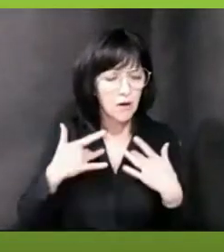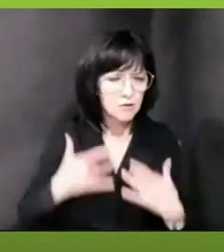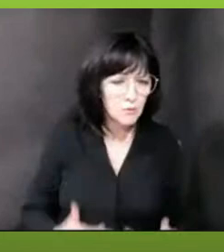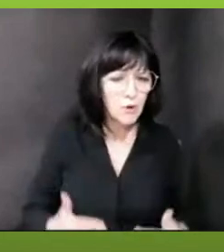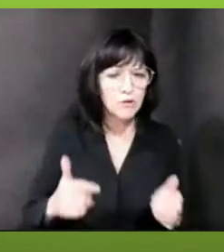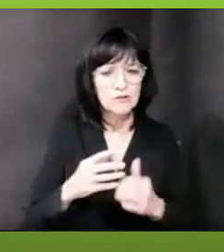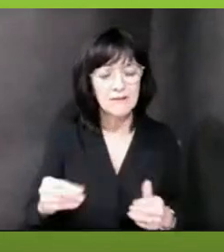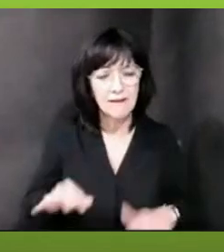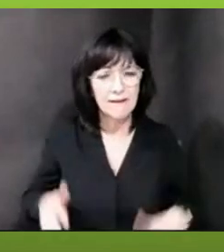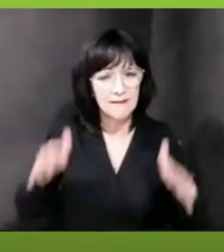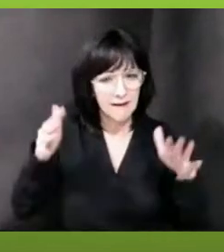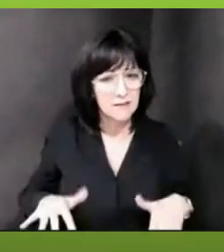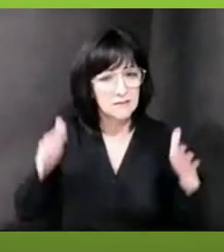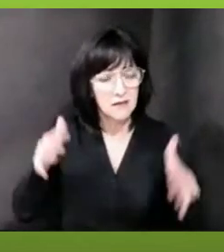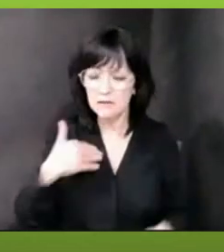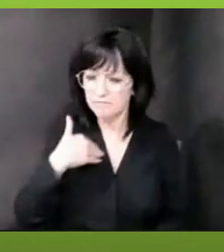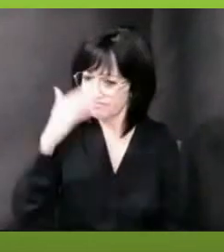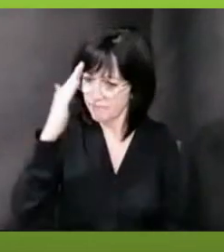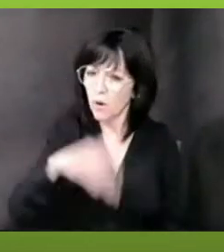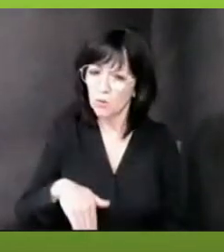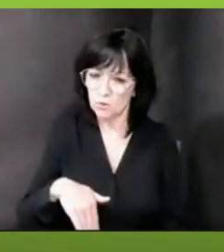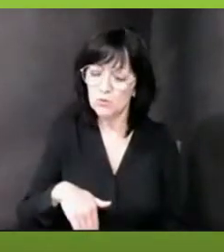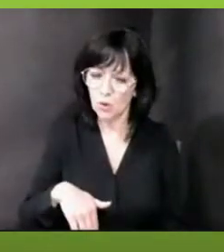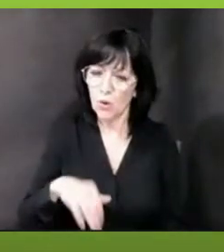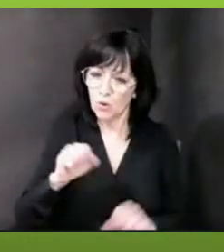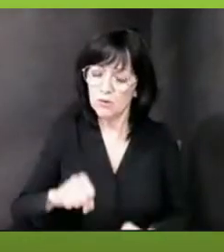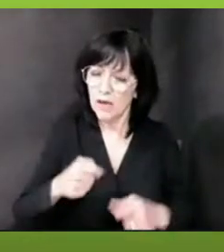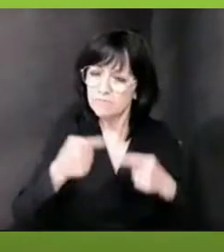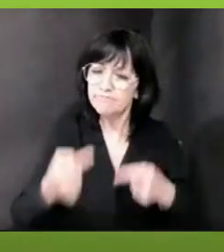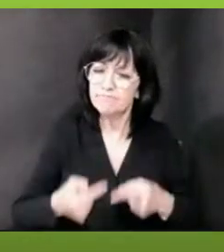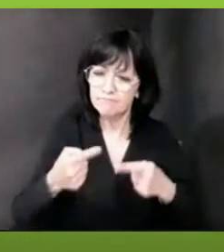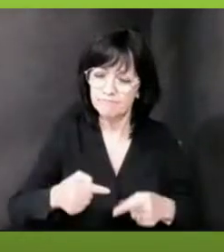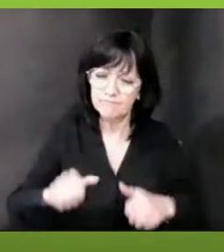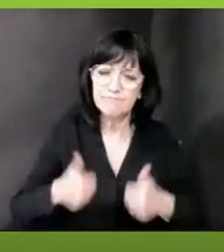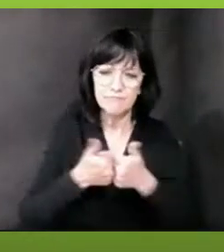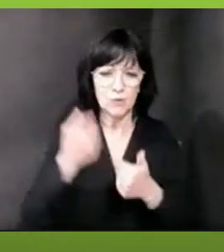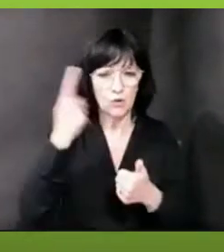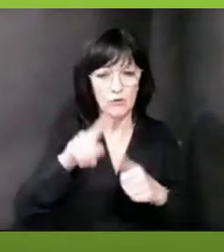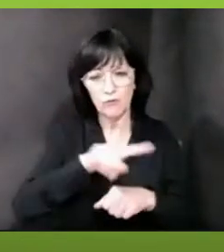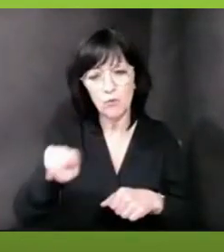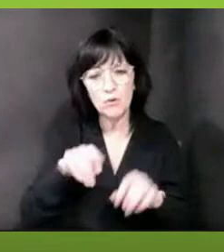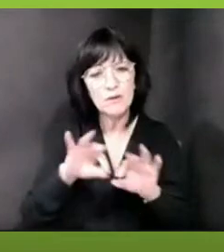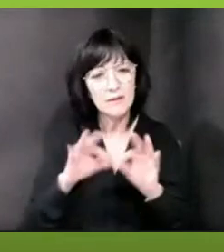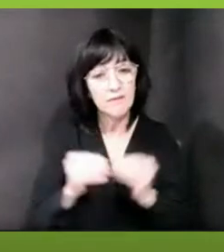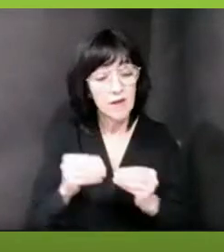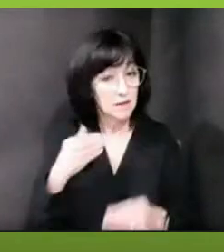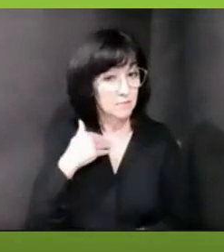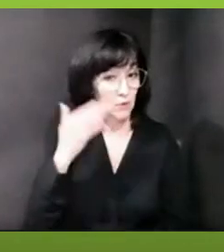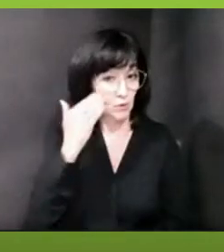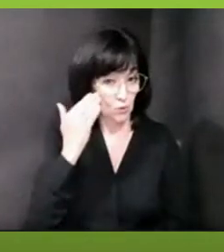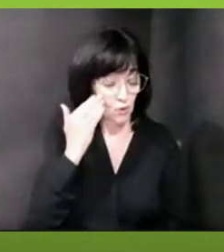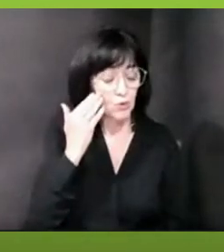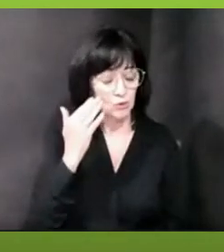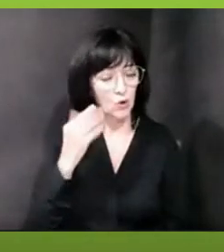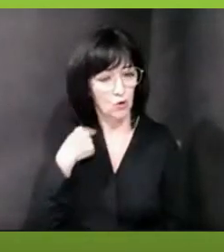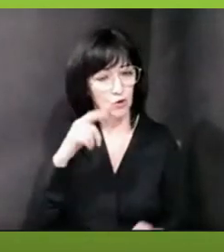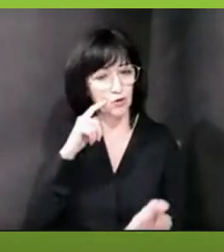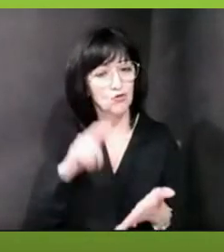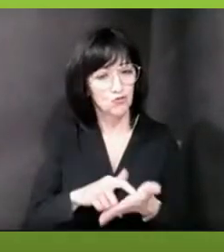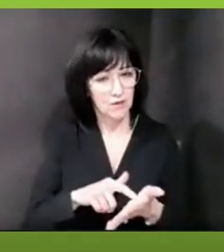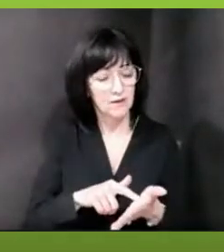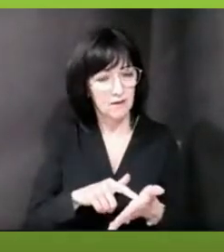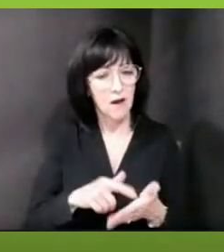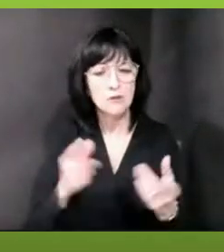take on families. I also know that there's something everyone can do to help, to recognize the signs of struggle, to spread the word